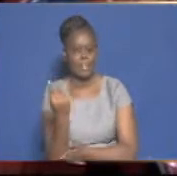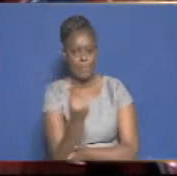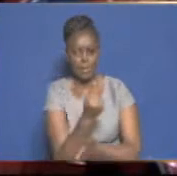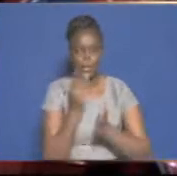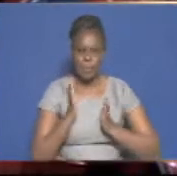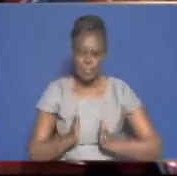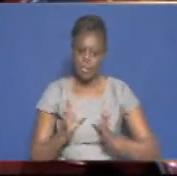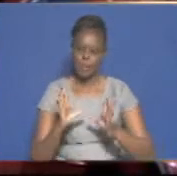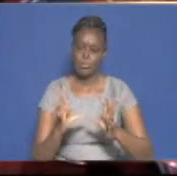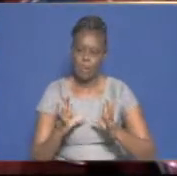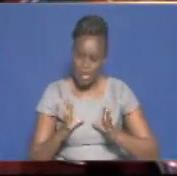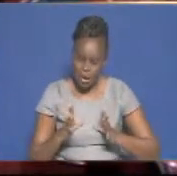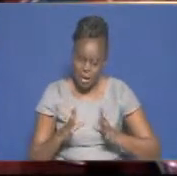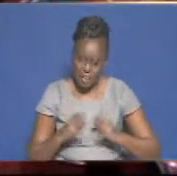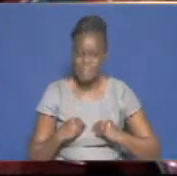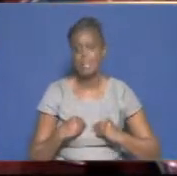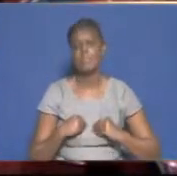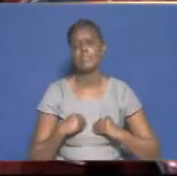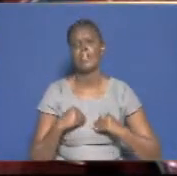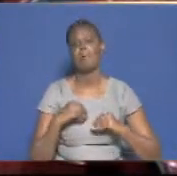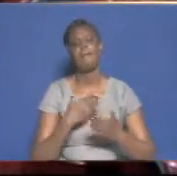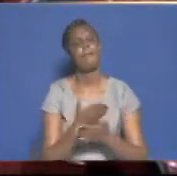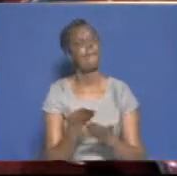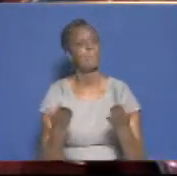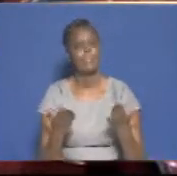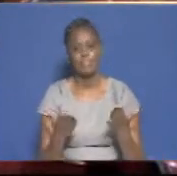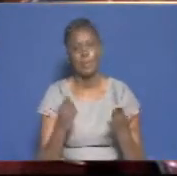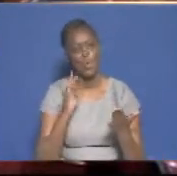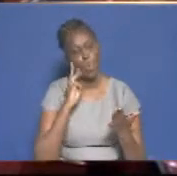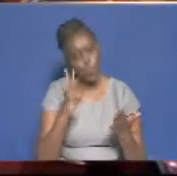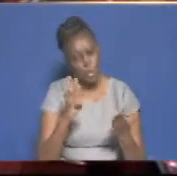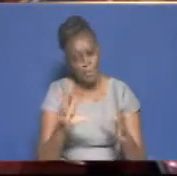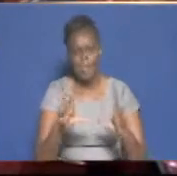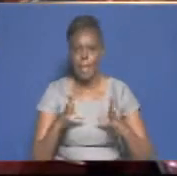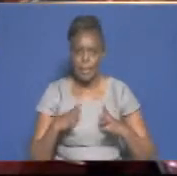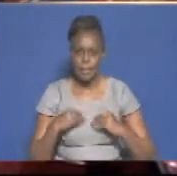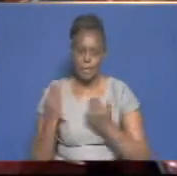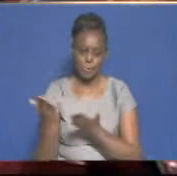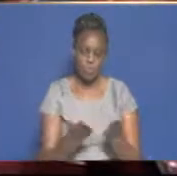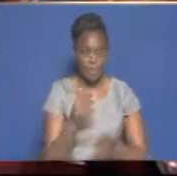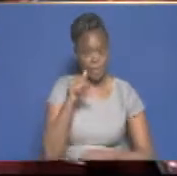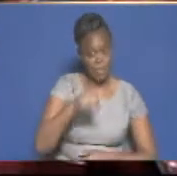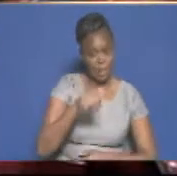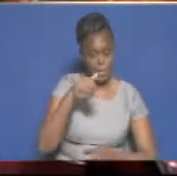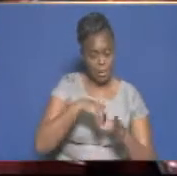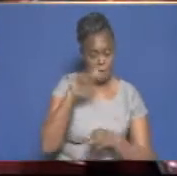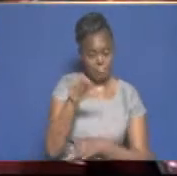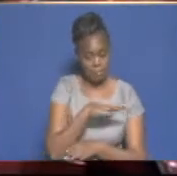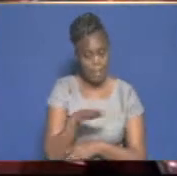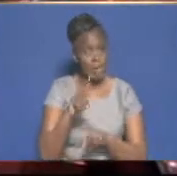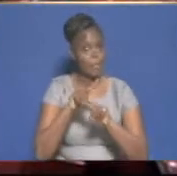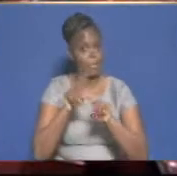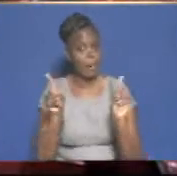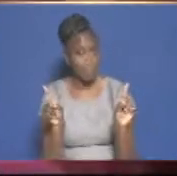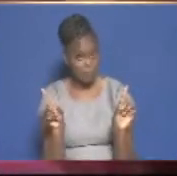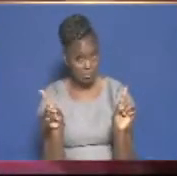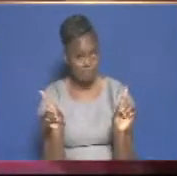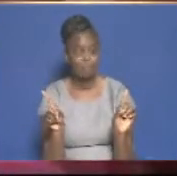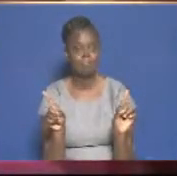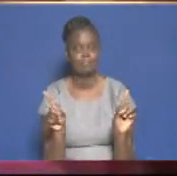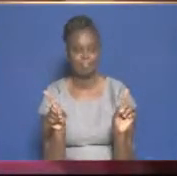entertain whatever wishes they have and to bring it here. But